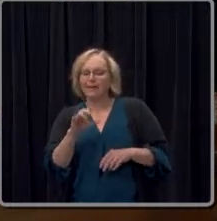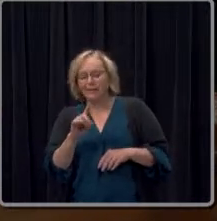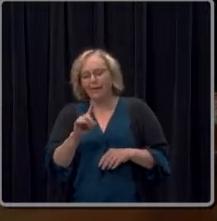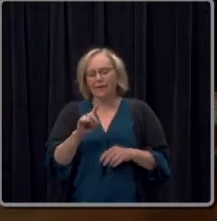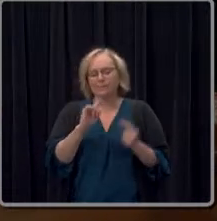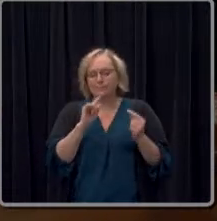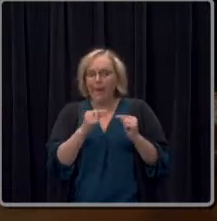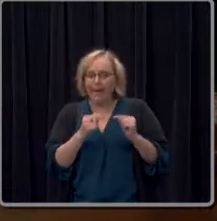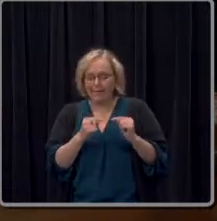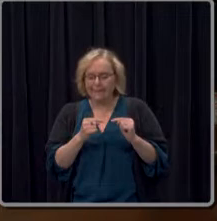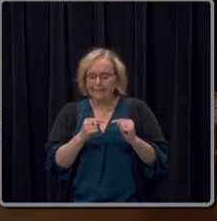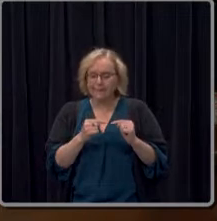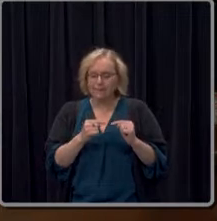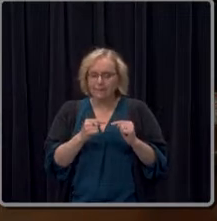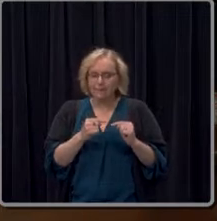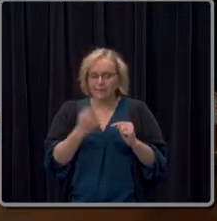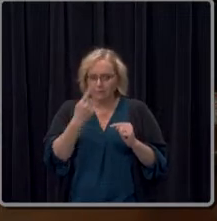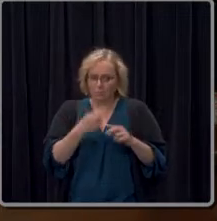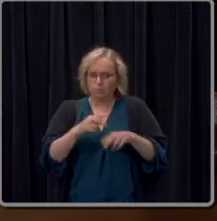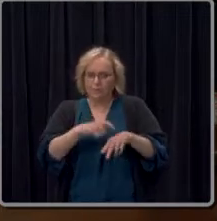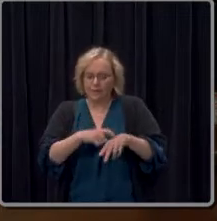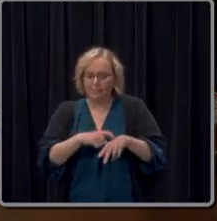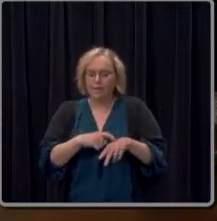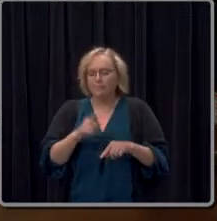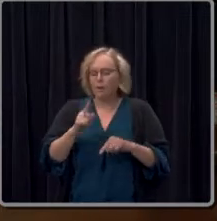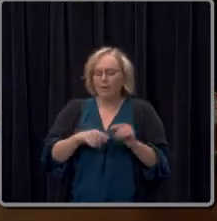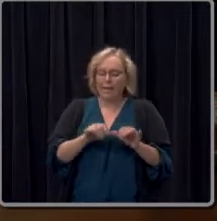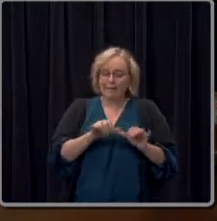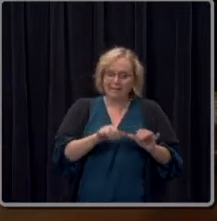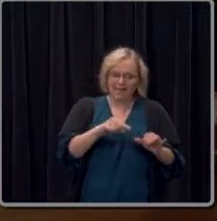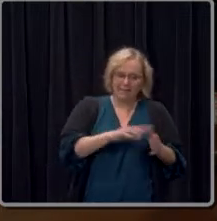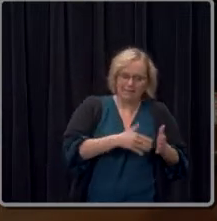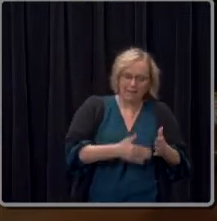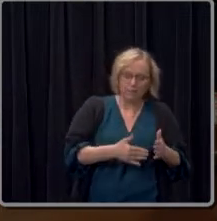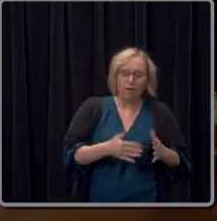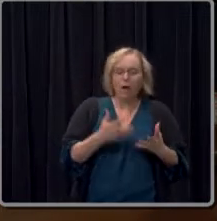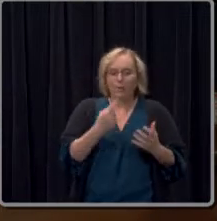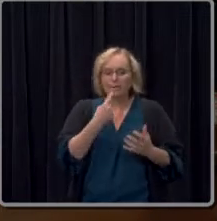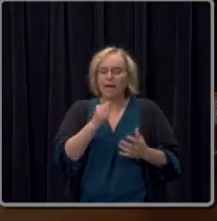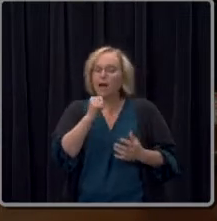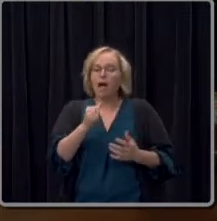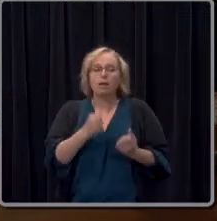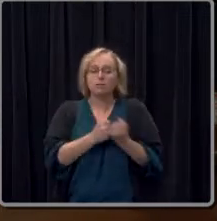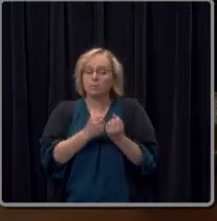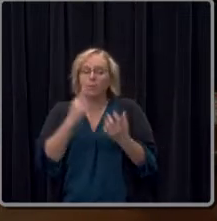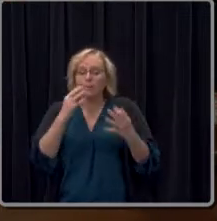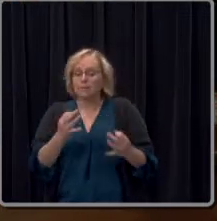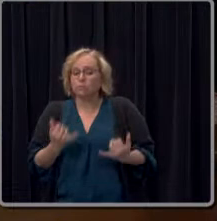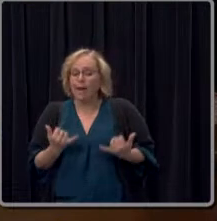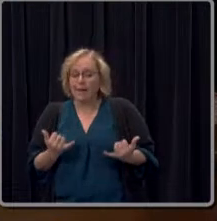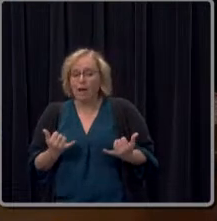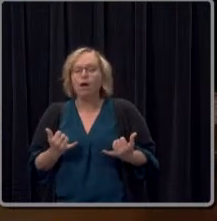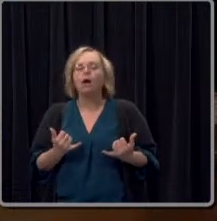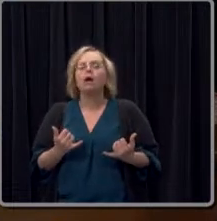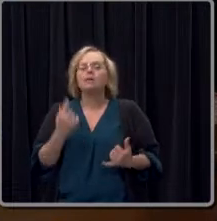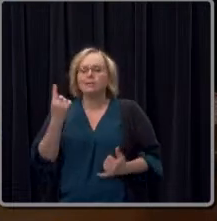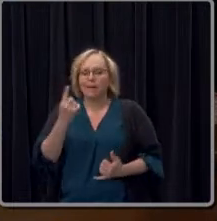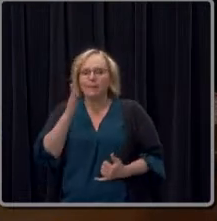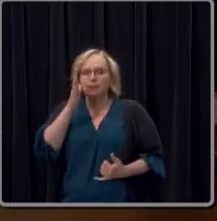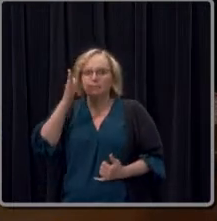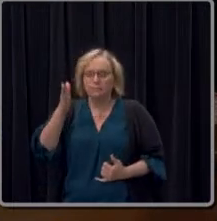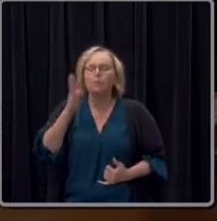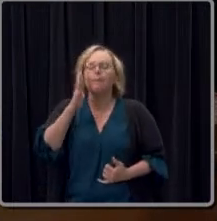this schedule. I want to say it for the record, is while I wasn't in favor of making a decision right now, something's going to change.